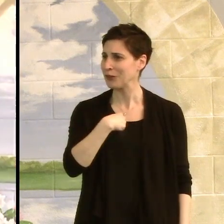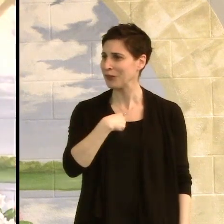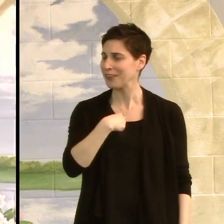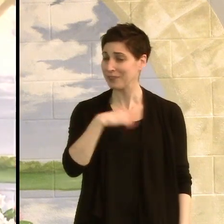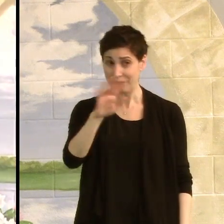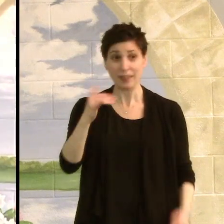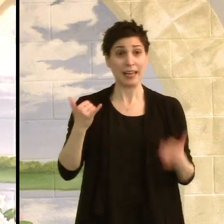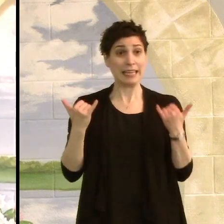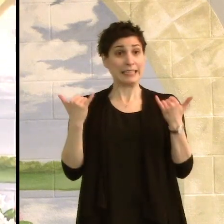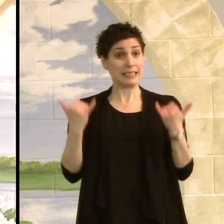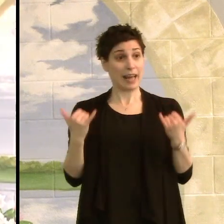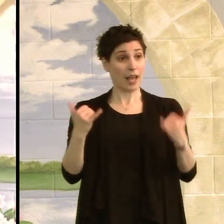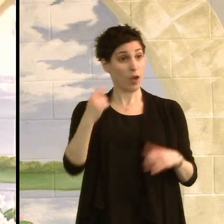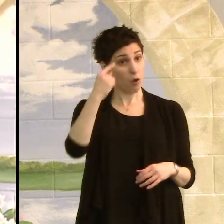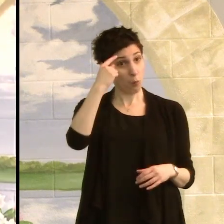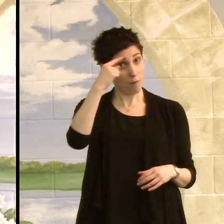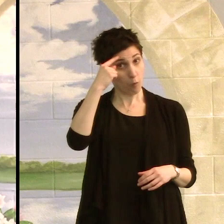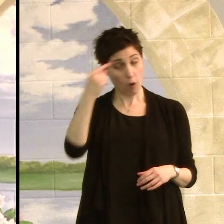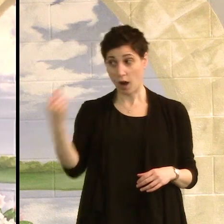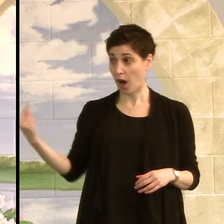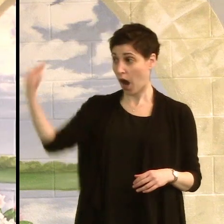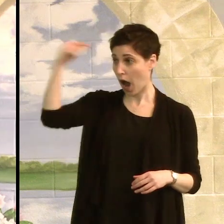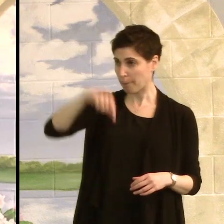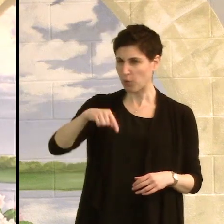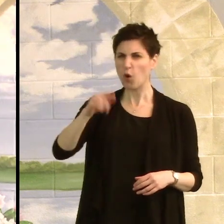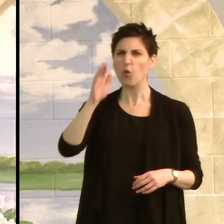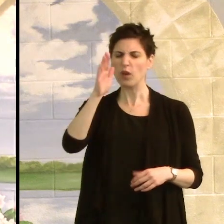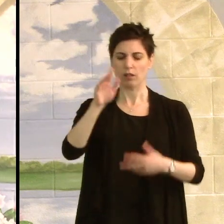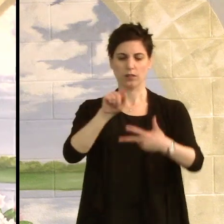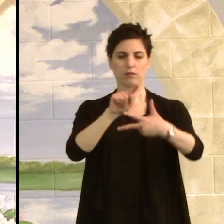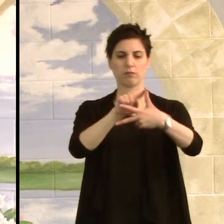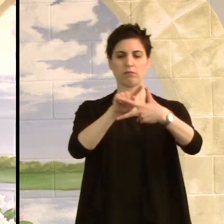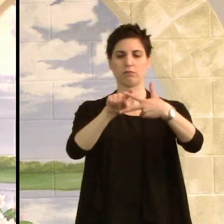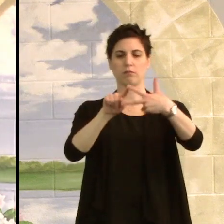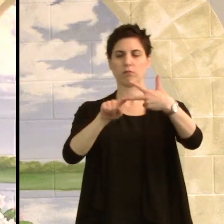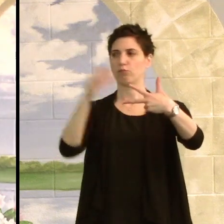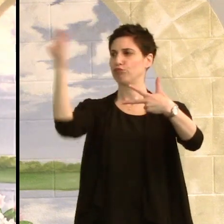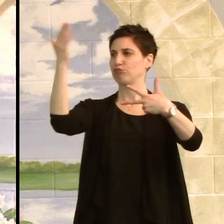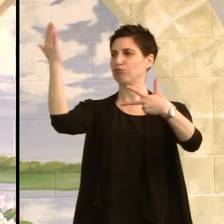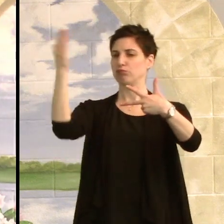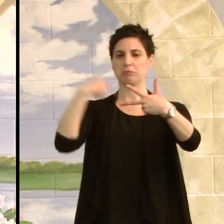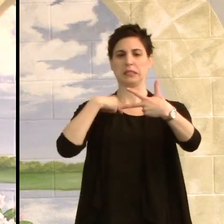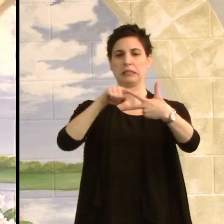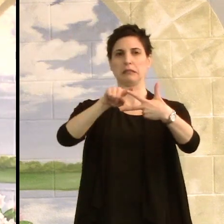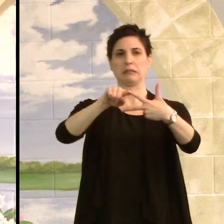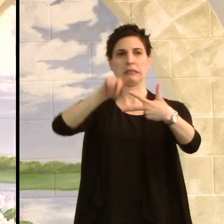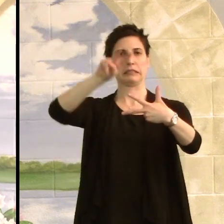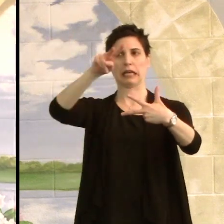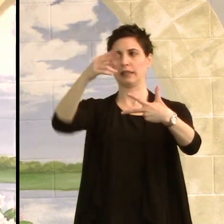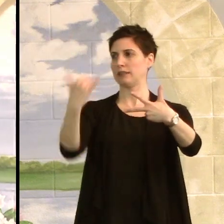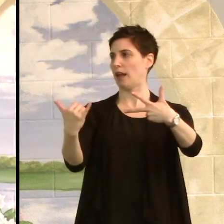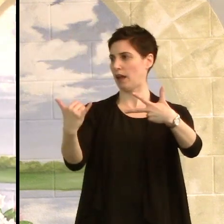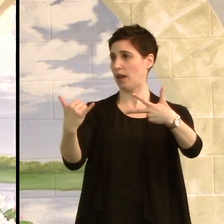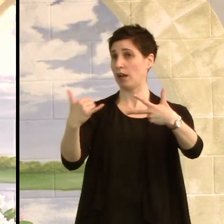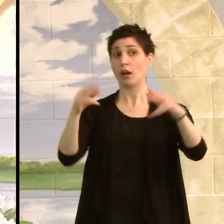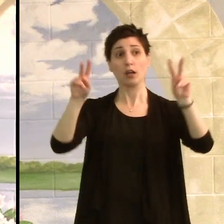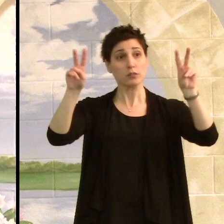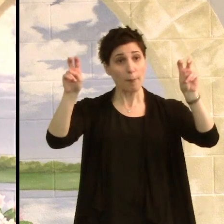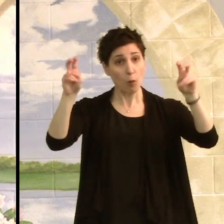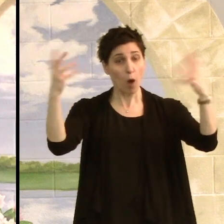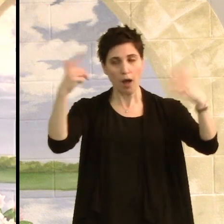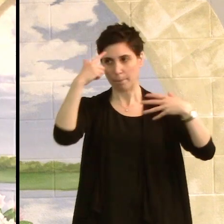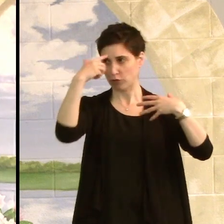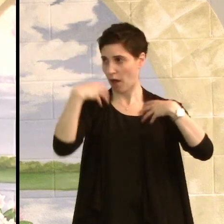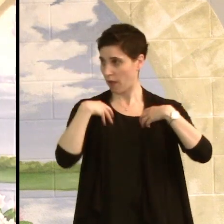Today I'm here to give the second of a series of three presentations on the topic of mental health,